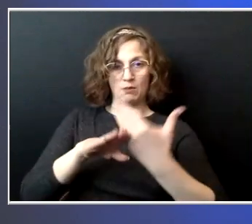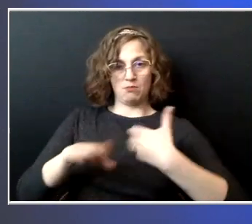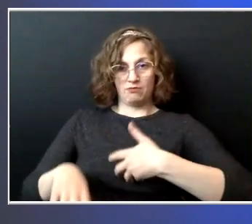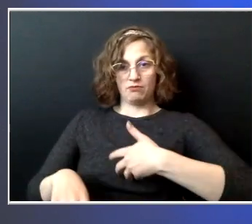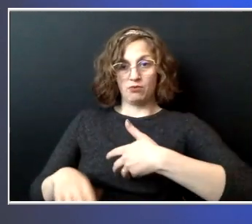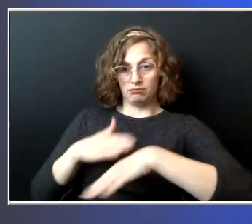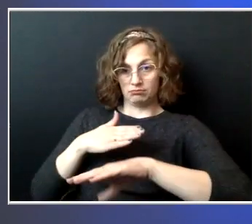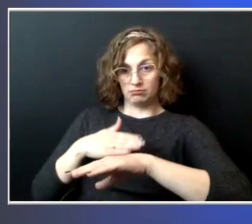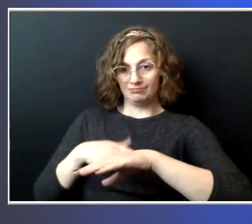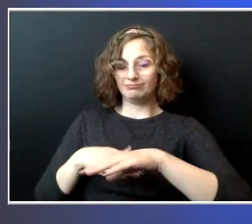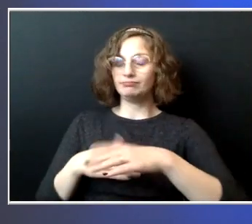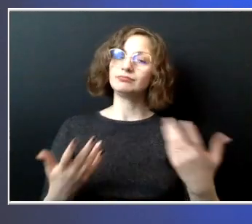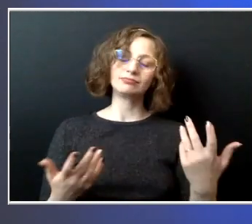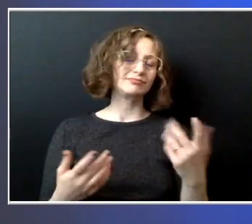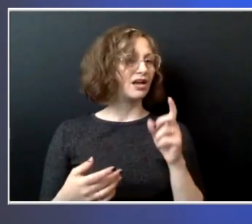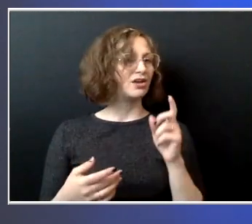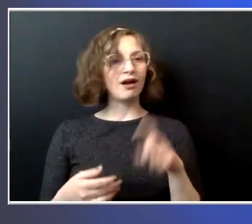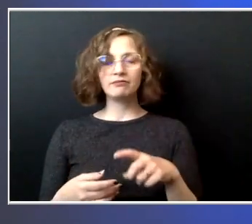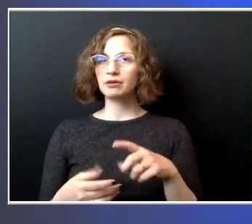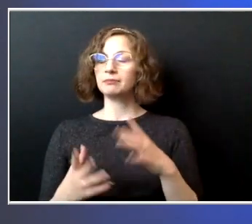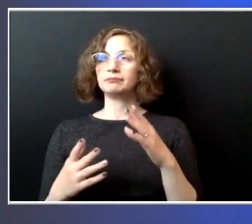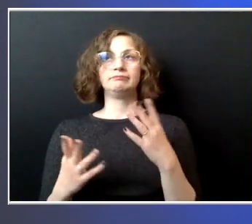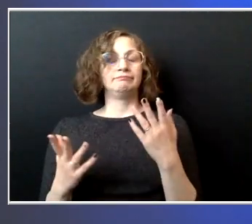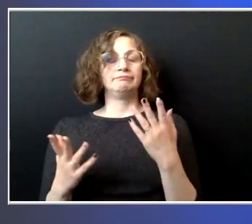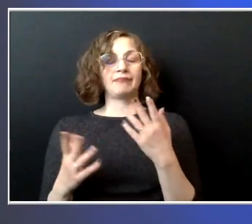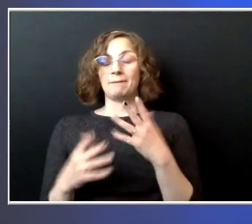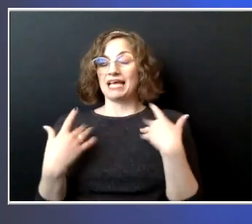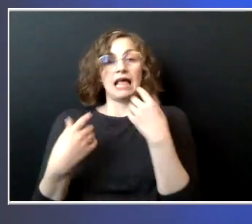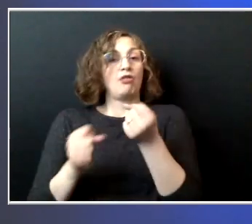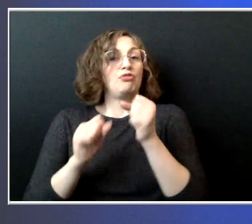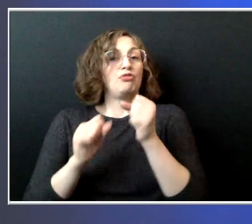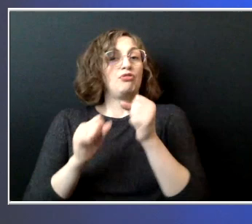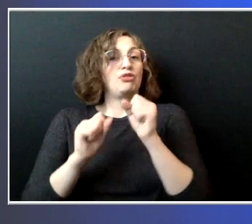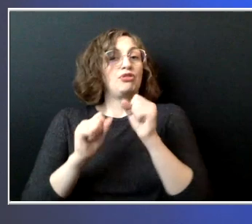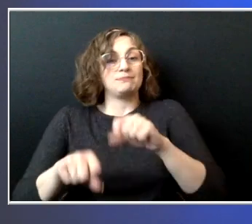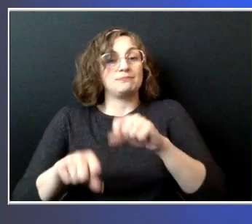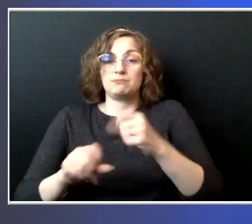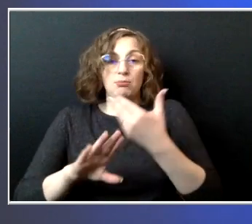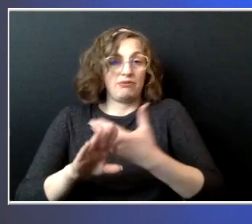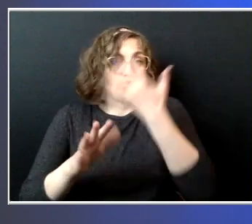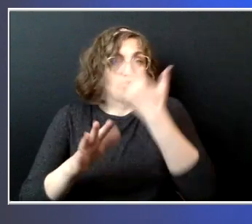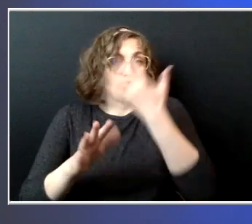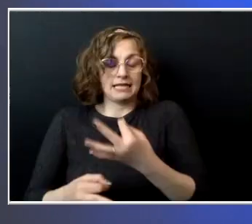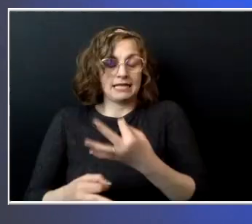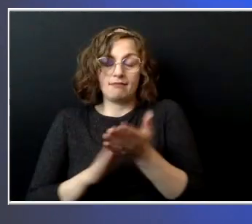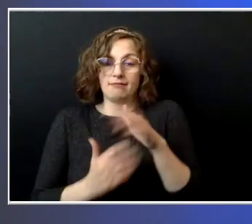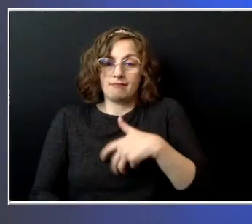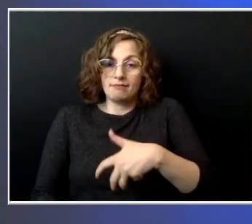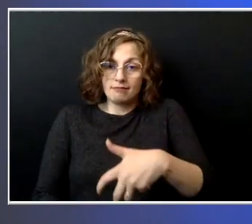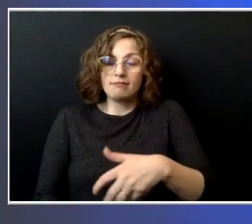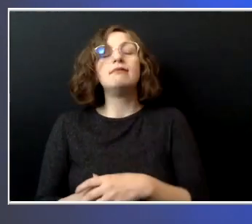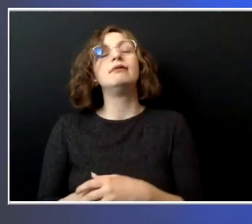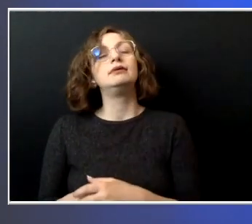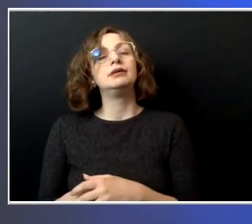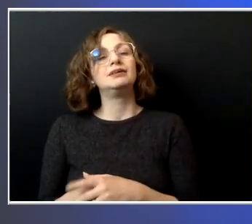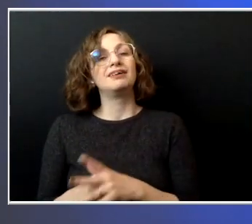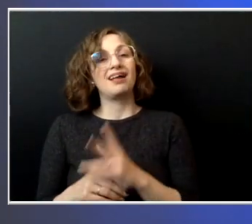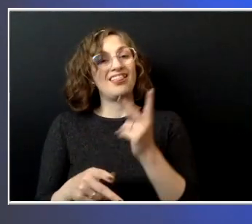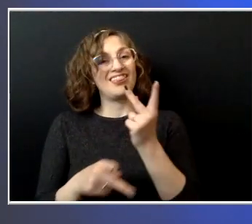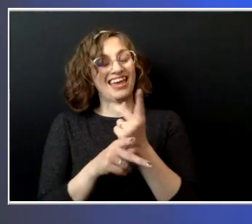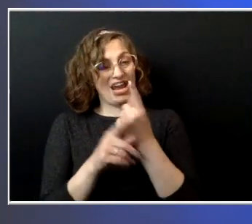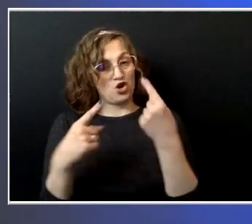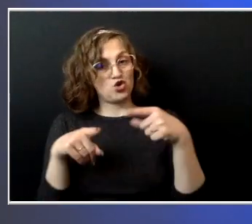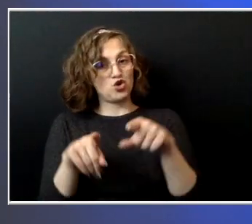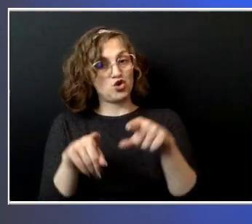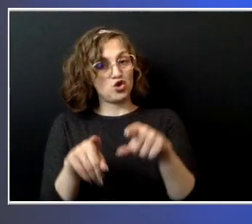you decide, to have a child, if you can. The care during. Sometimes we've lost that connection where